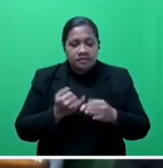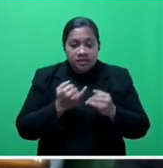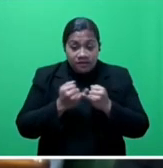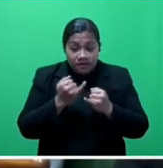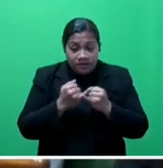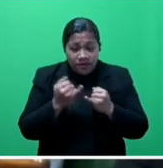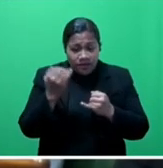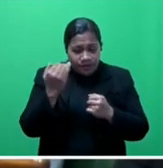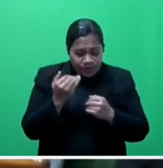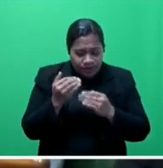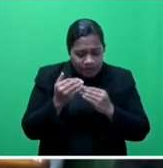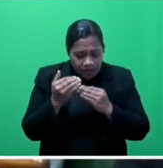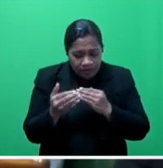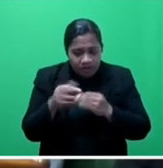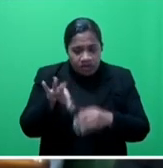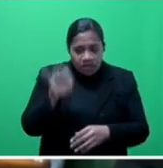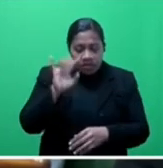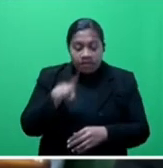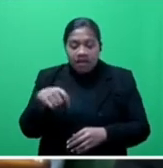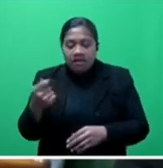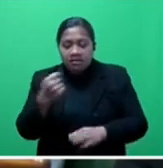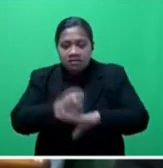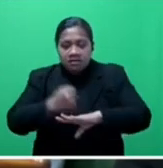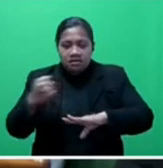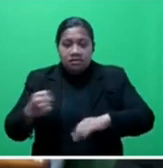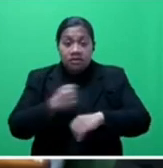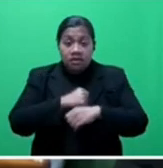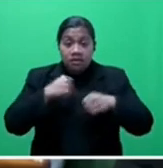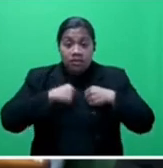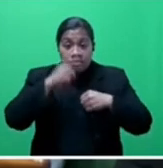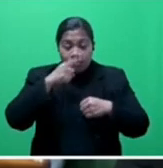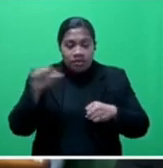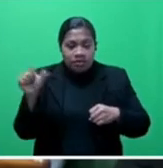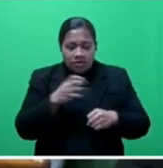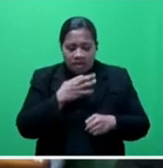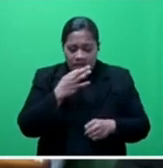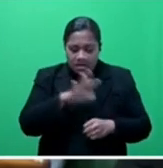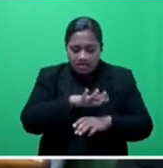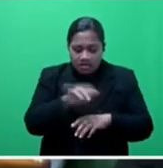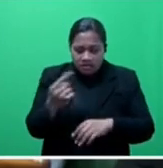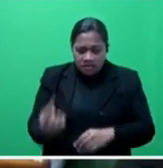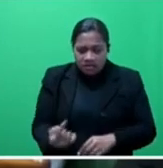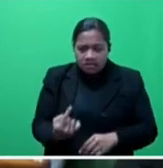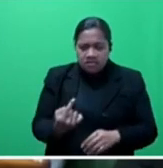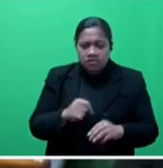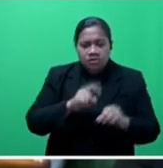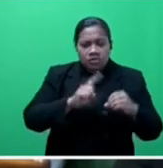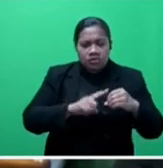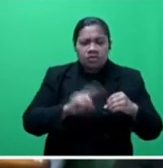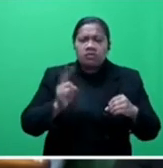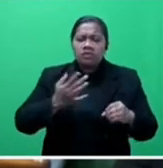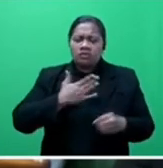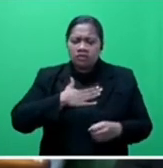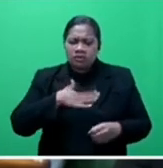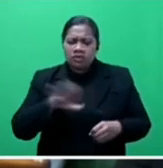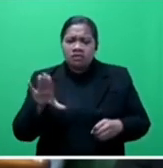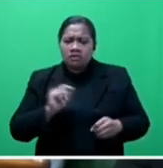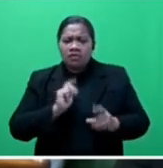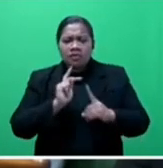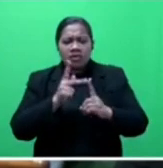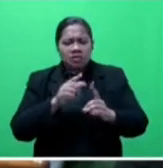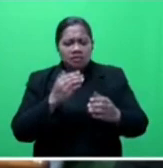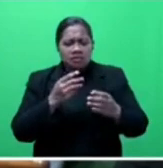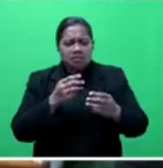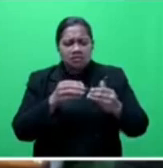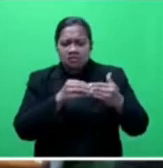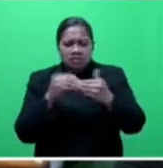government. Our people must ask themselves the following questions. What is it that we want from our political leaders?